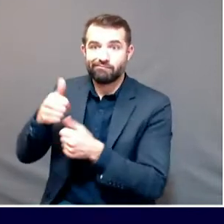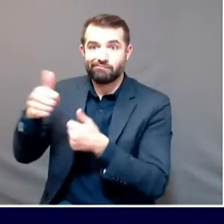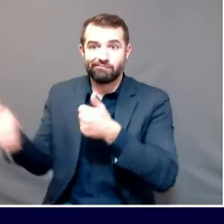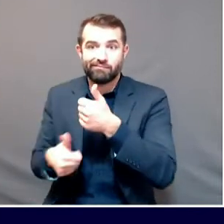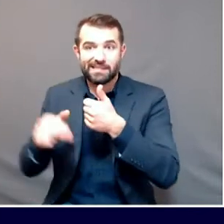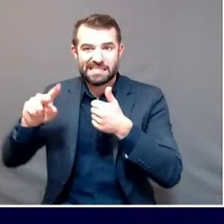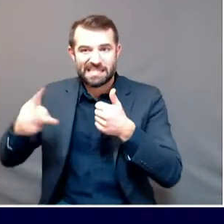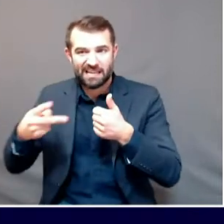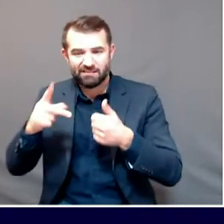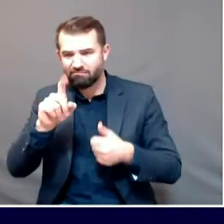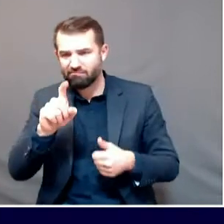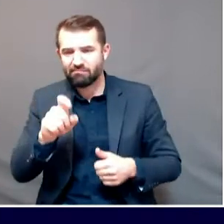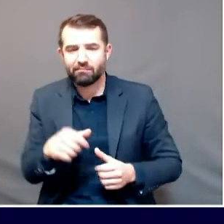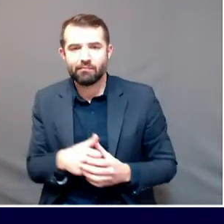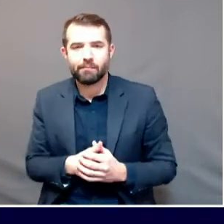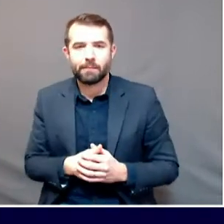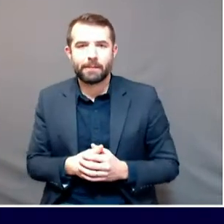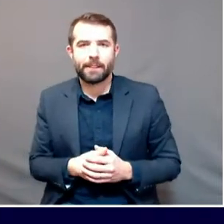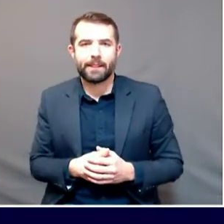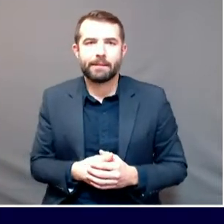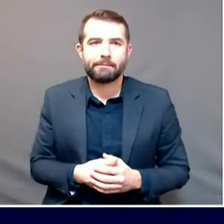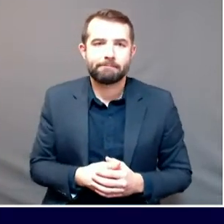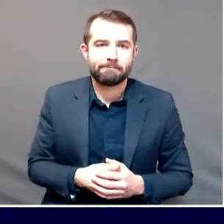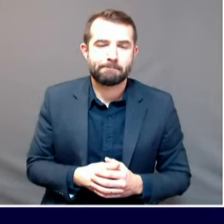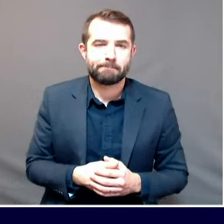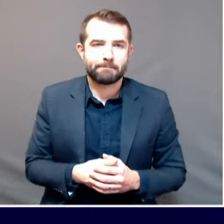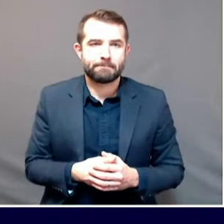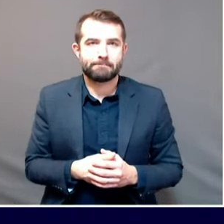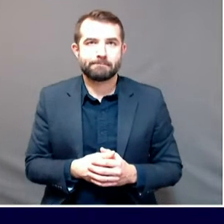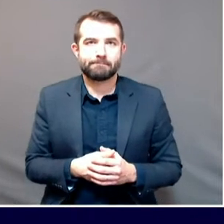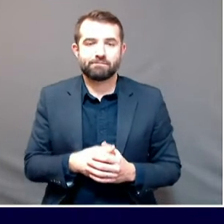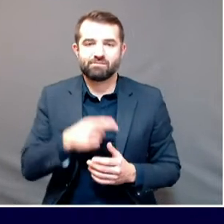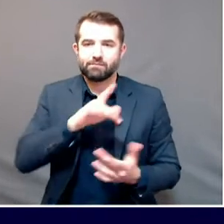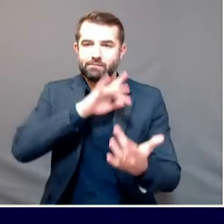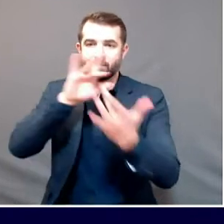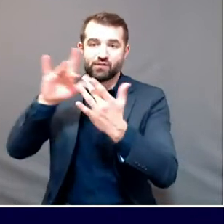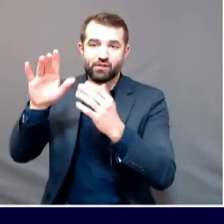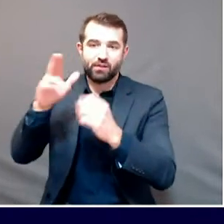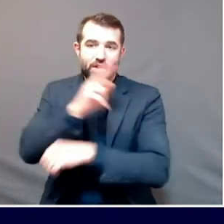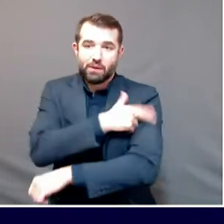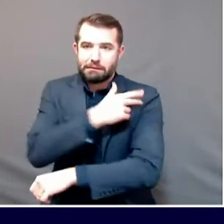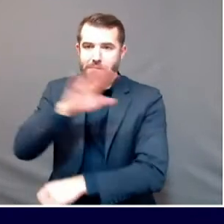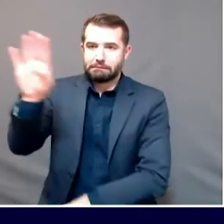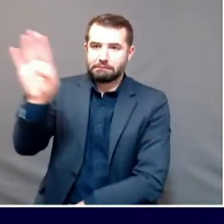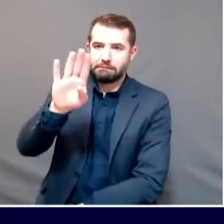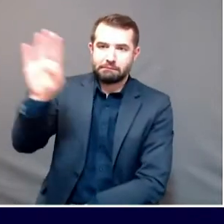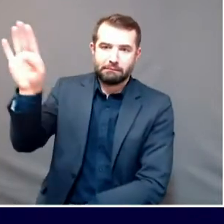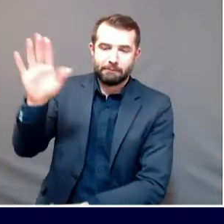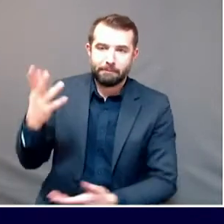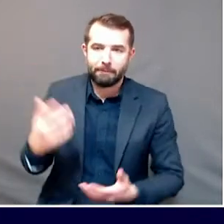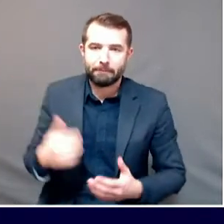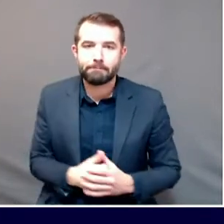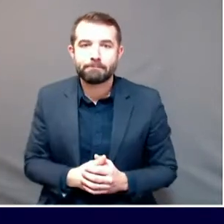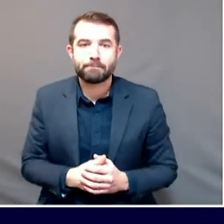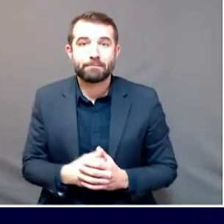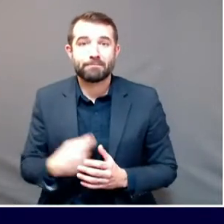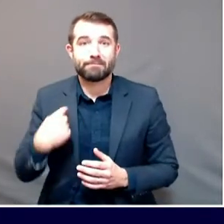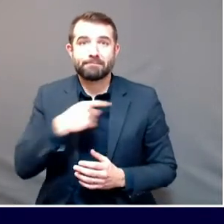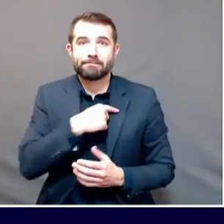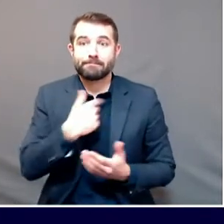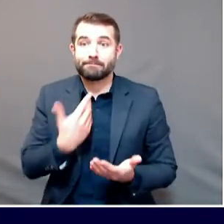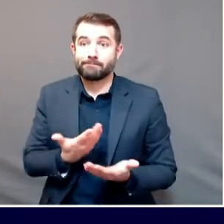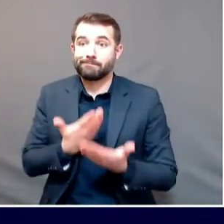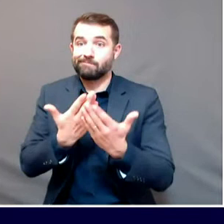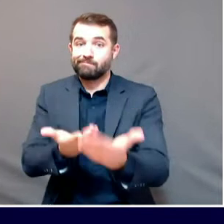That's really more of a question for the hospitals themselves. What we have recommended hospitals do is administer vaccine